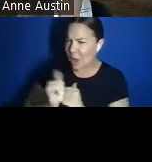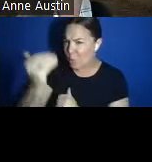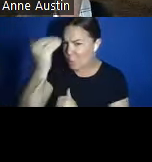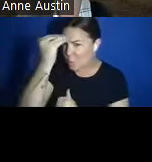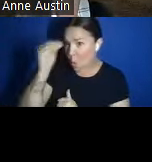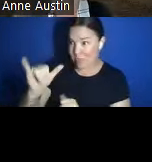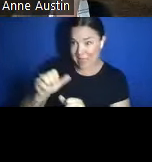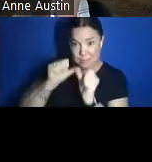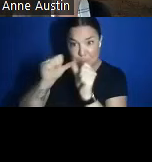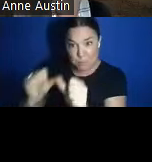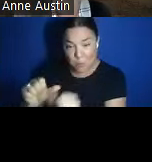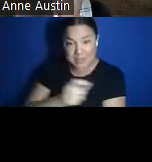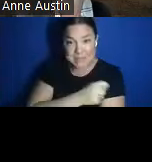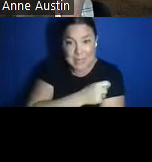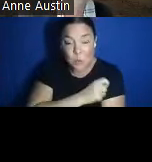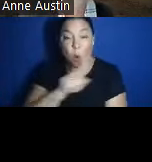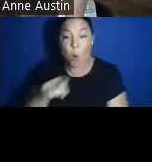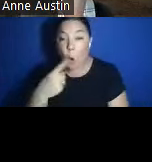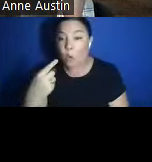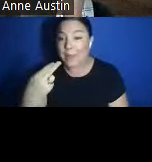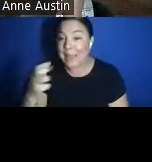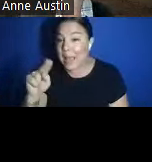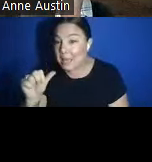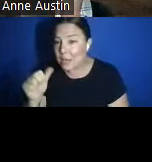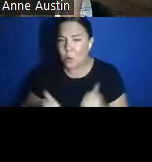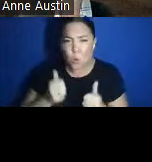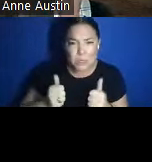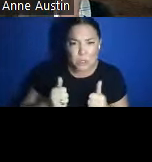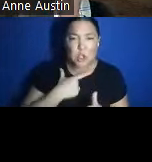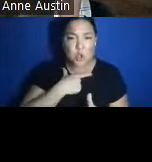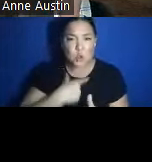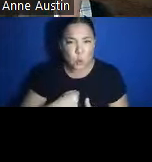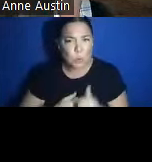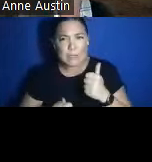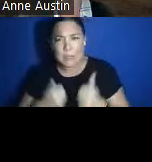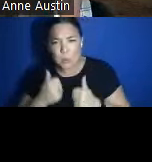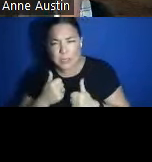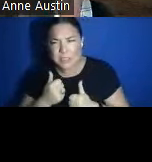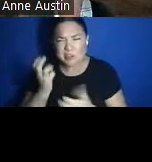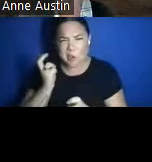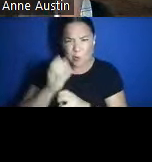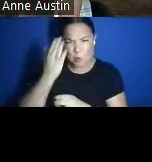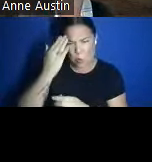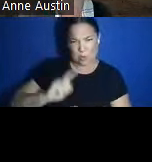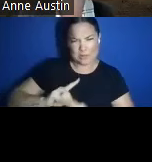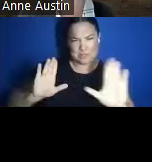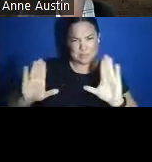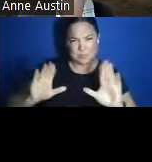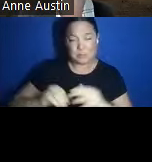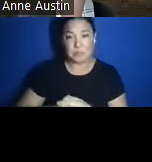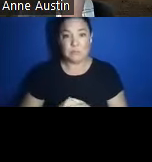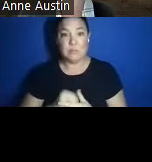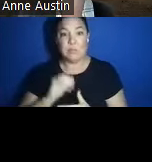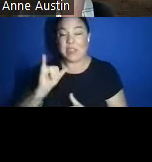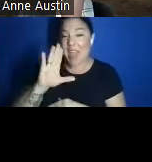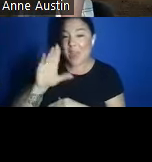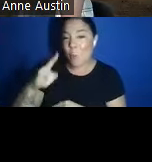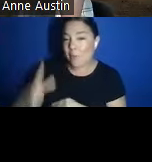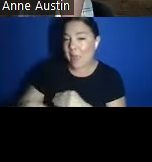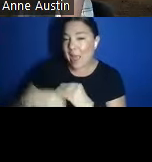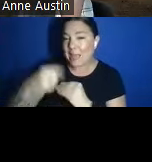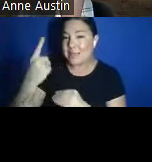permanent tattoo from henna or jewelry? When should it simply be an adornment for the object rather than